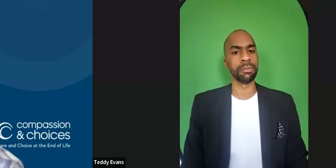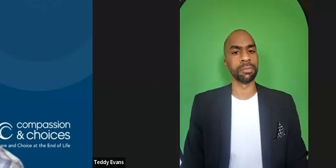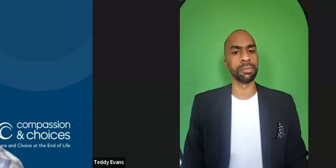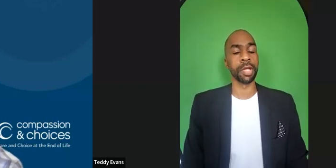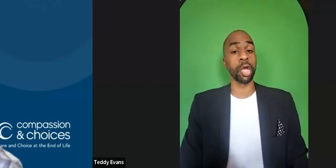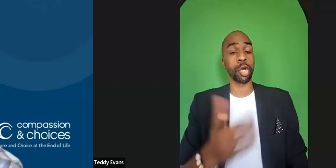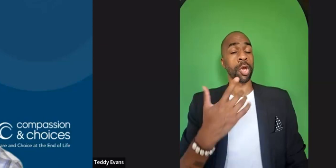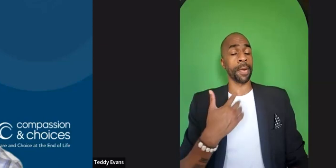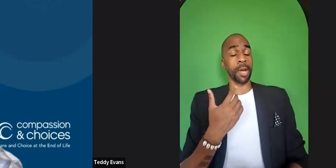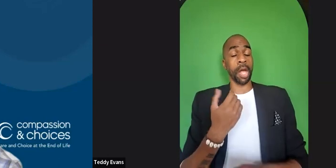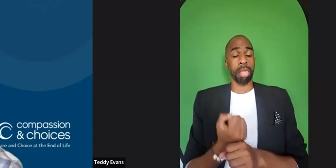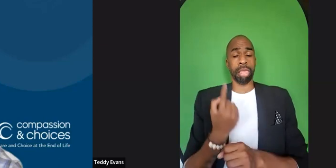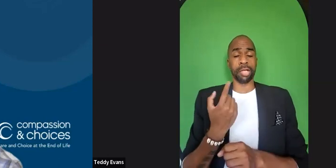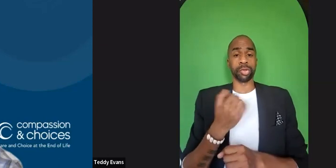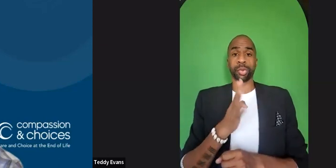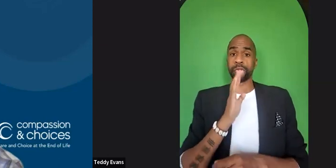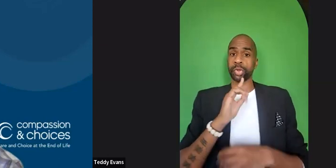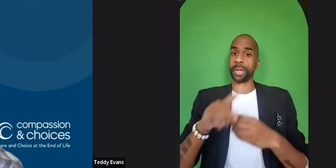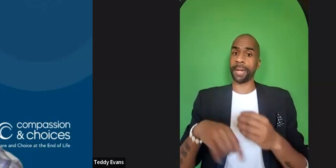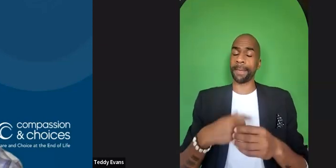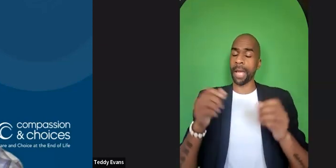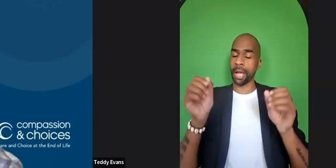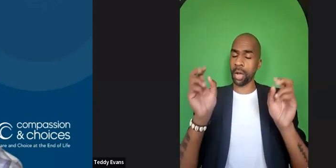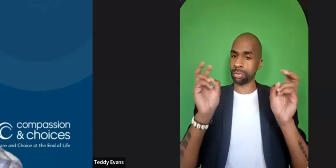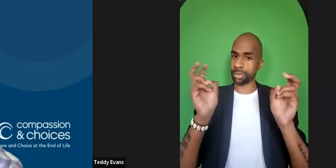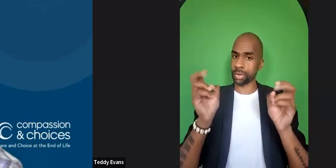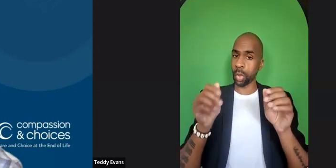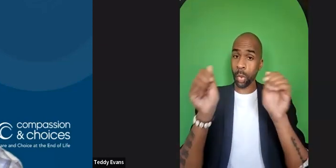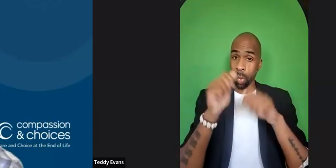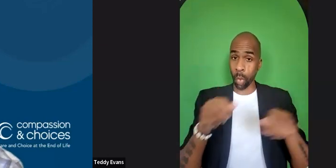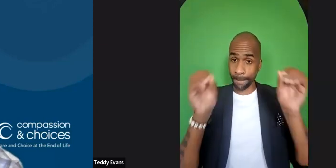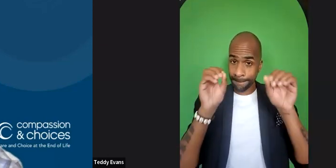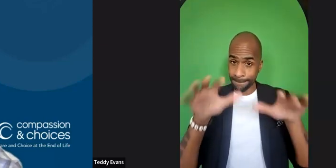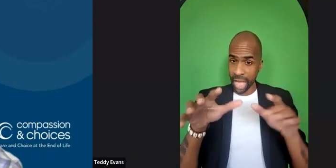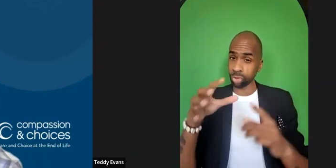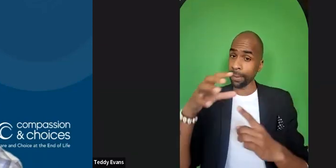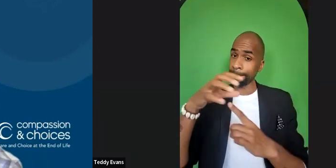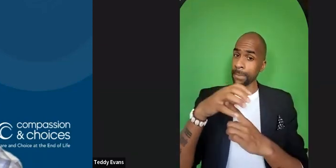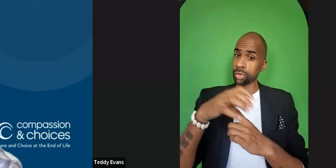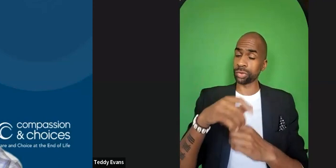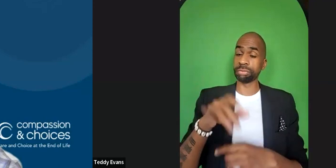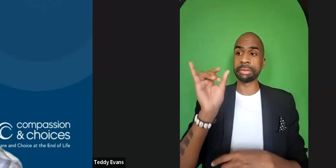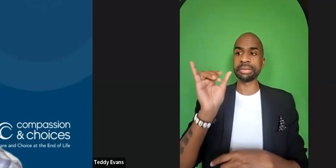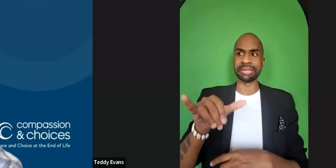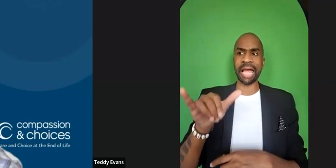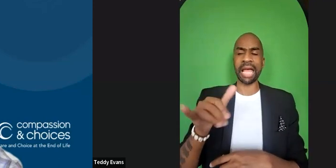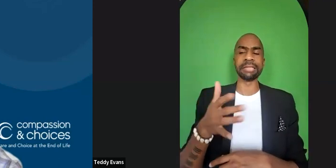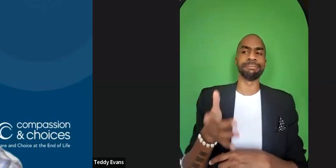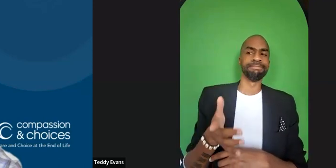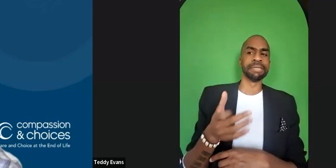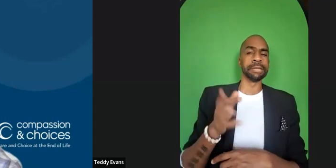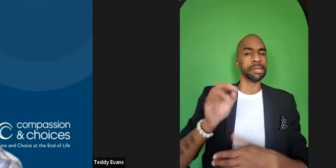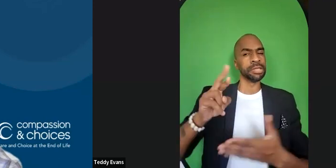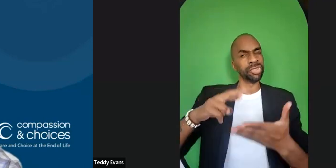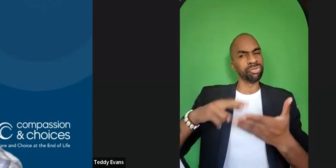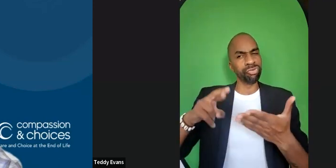to decriminalize possession. However, because these have been controlled substances, the research,